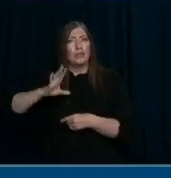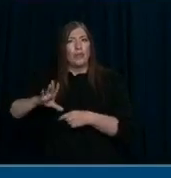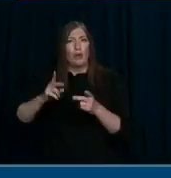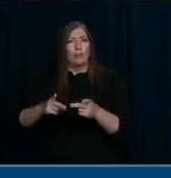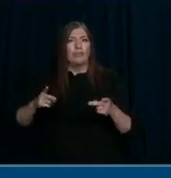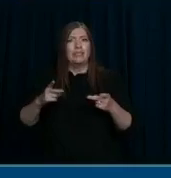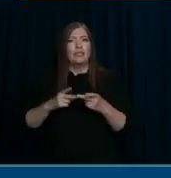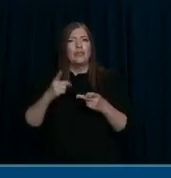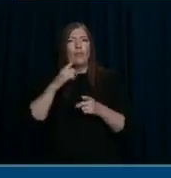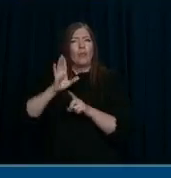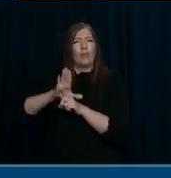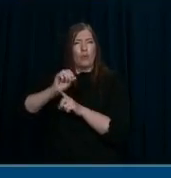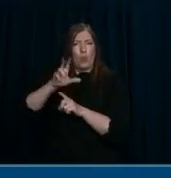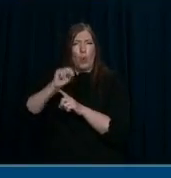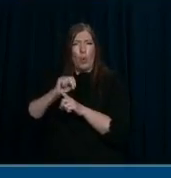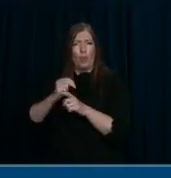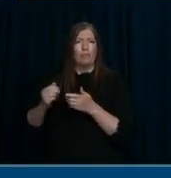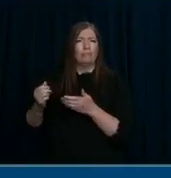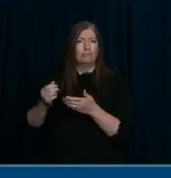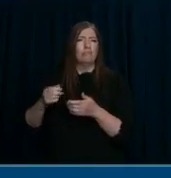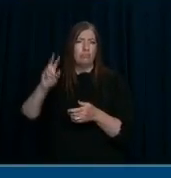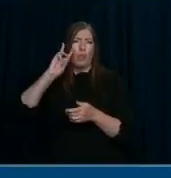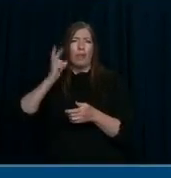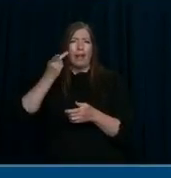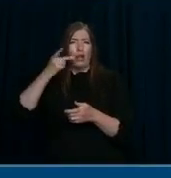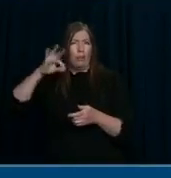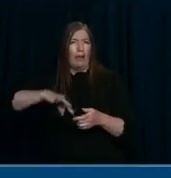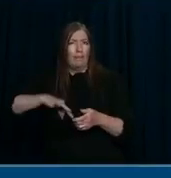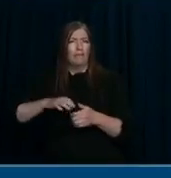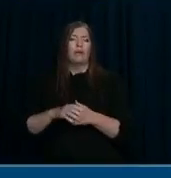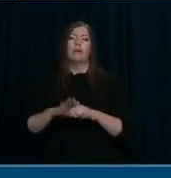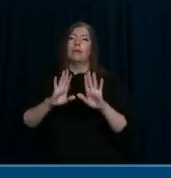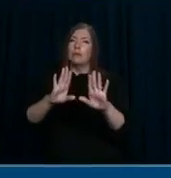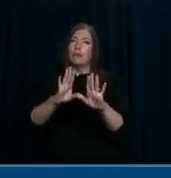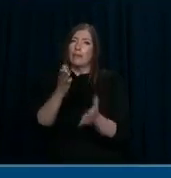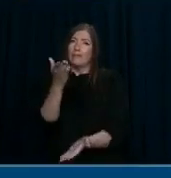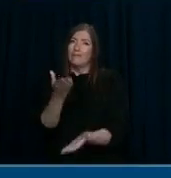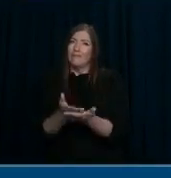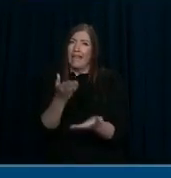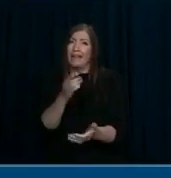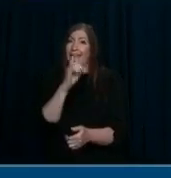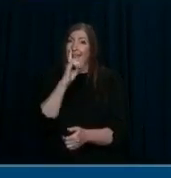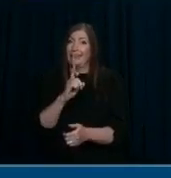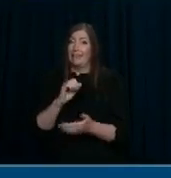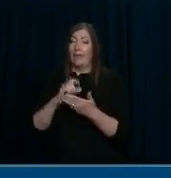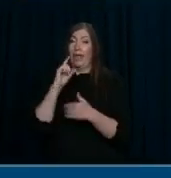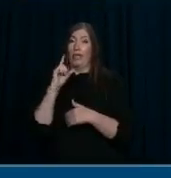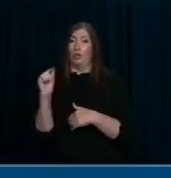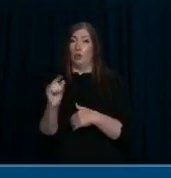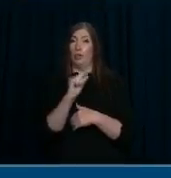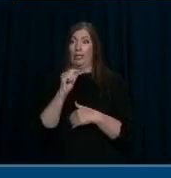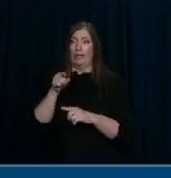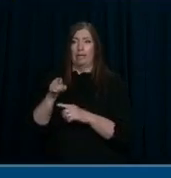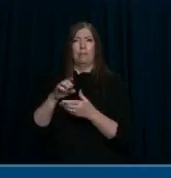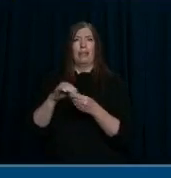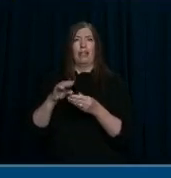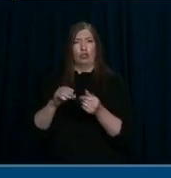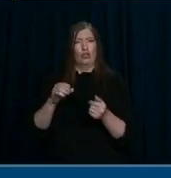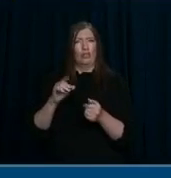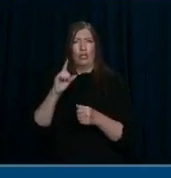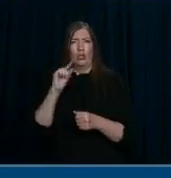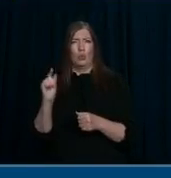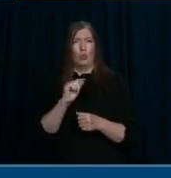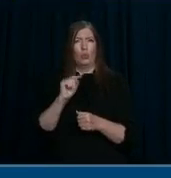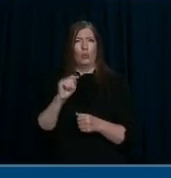positions for their own political gain. The fact of the matter is, that tweet that he refers to is